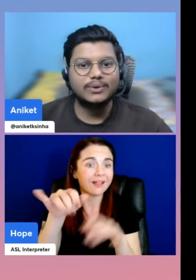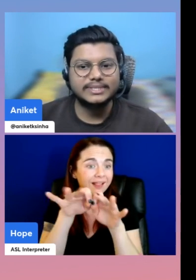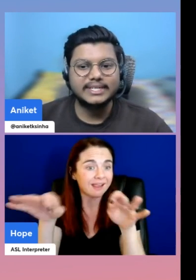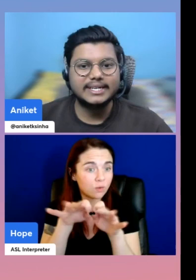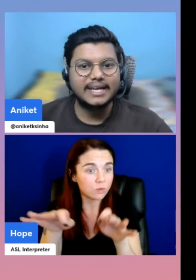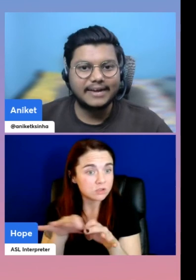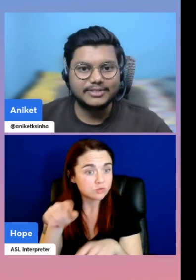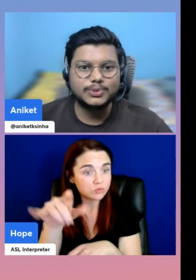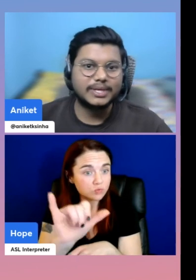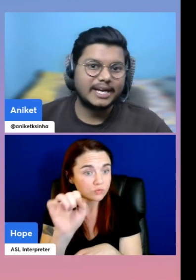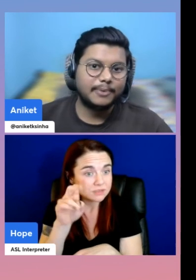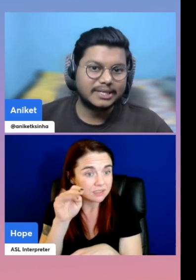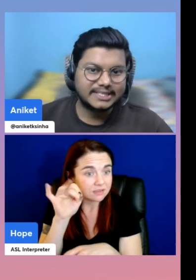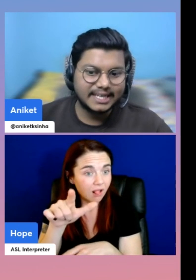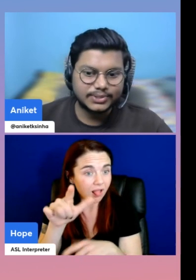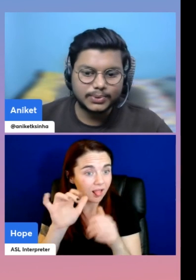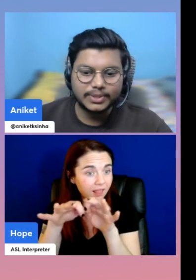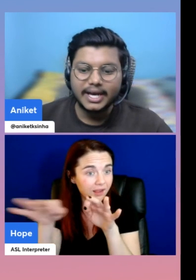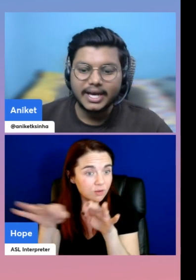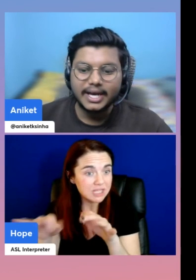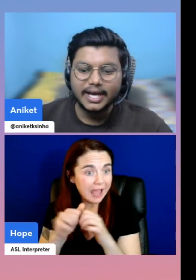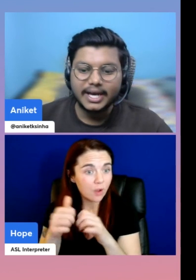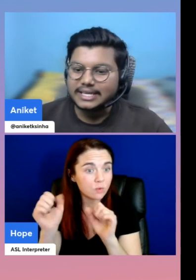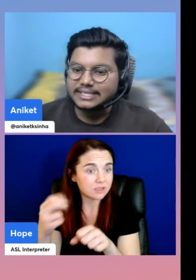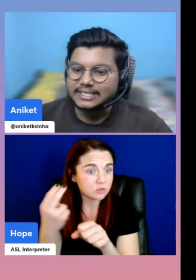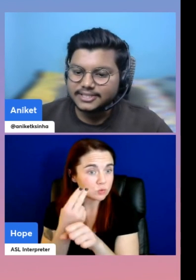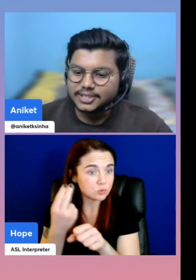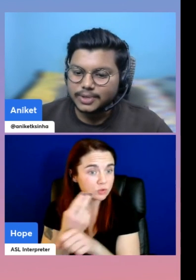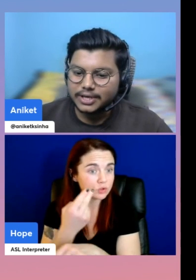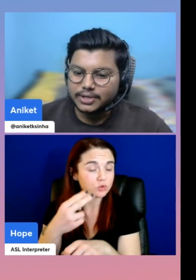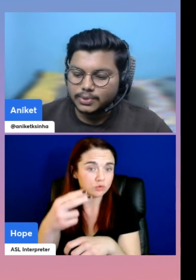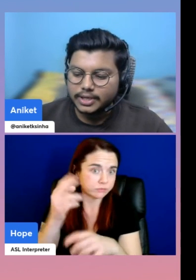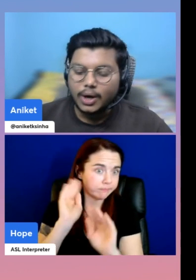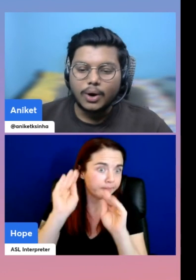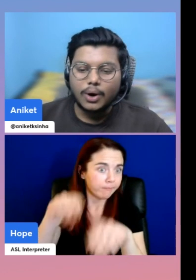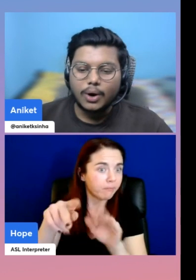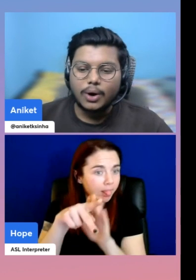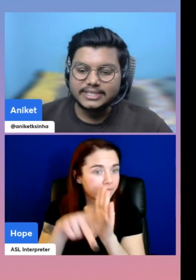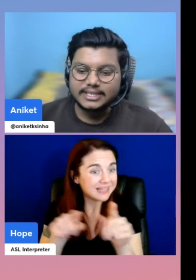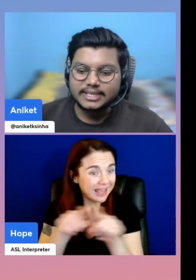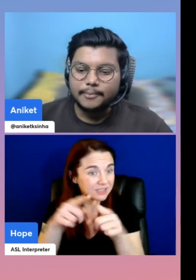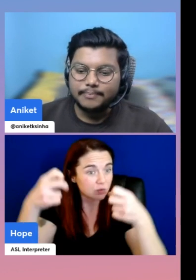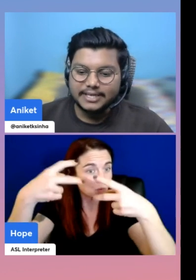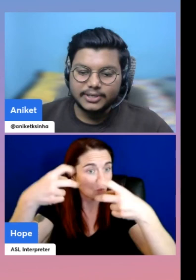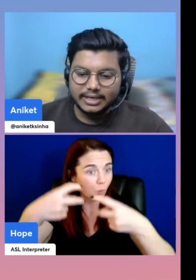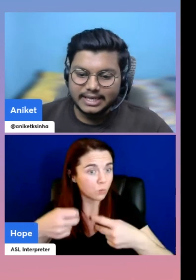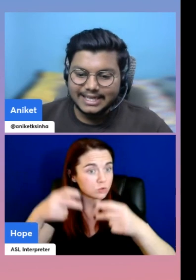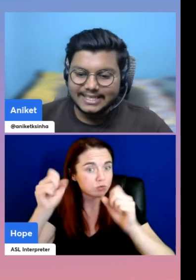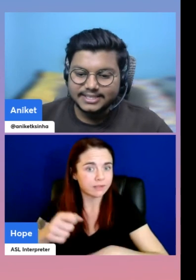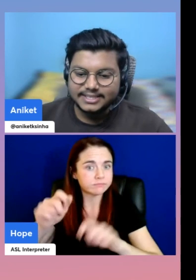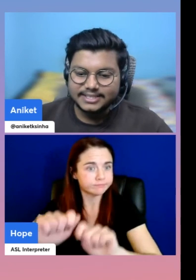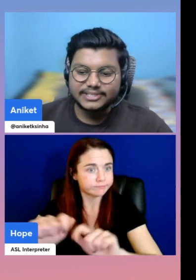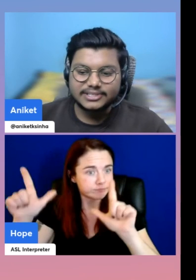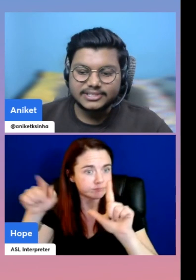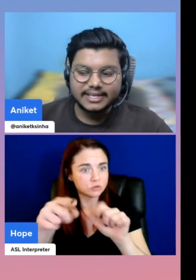can use Sentinel language to create policy as code, you can scan this QR code or visit